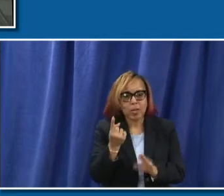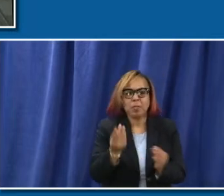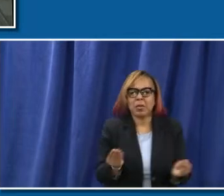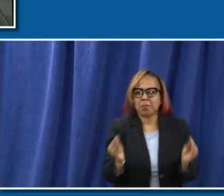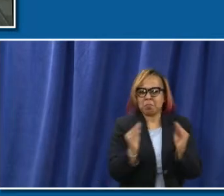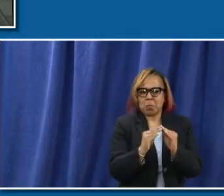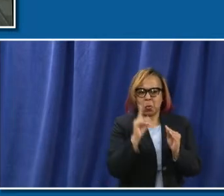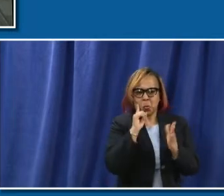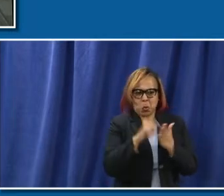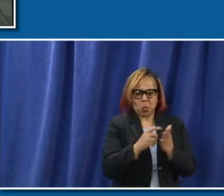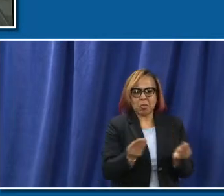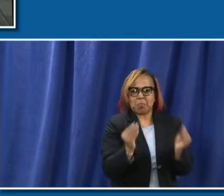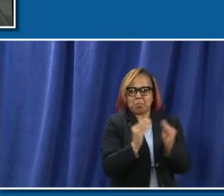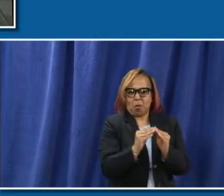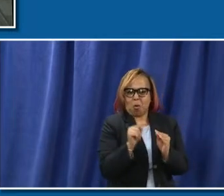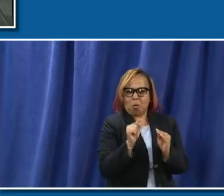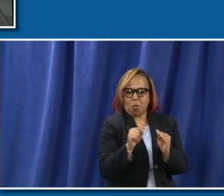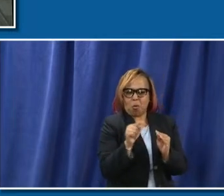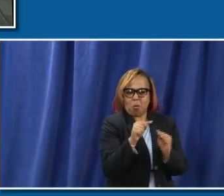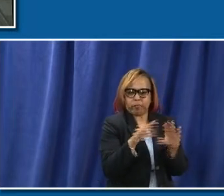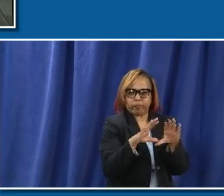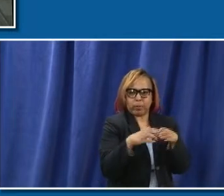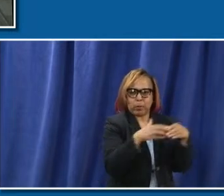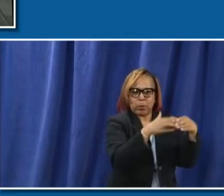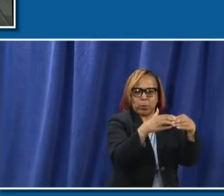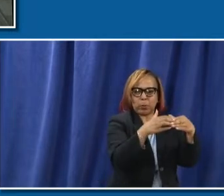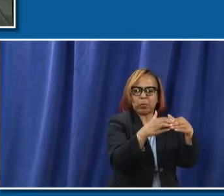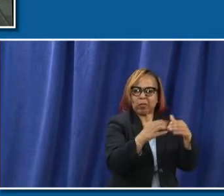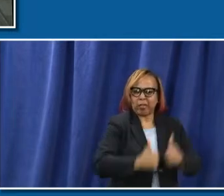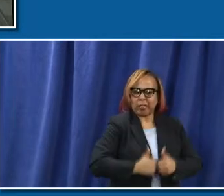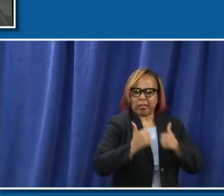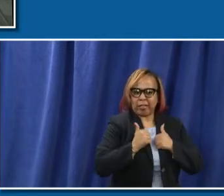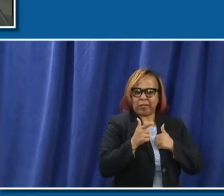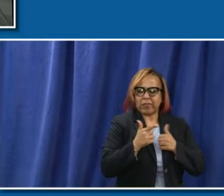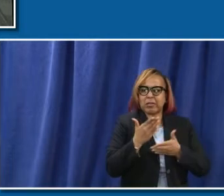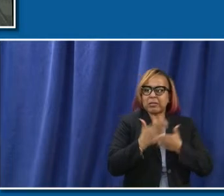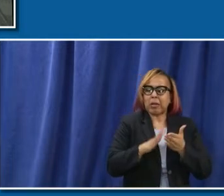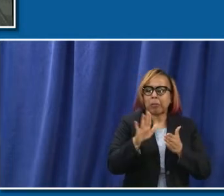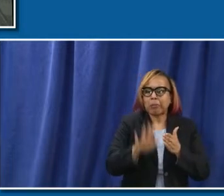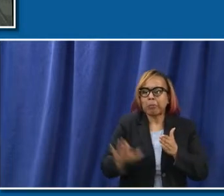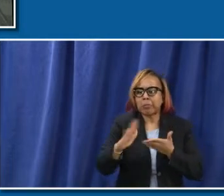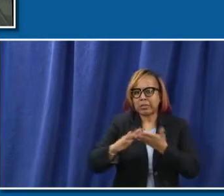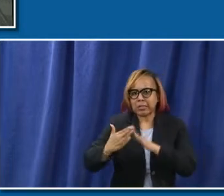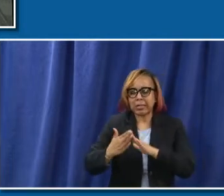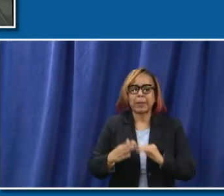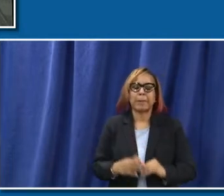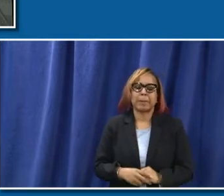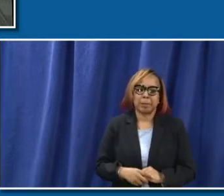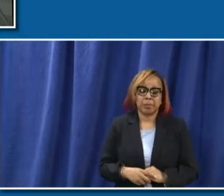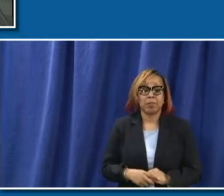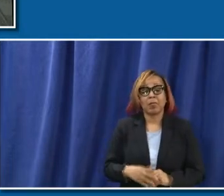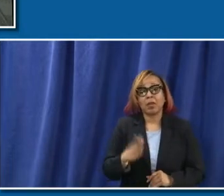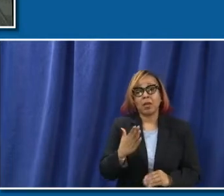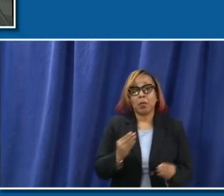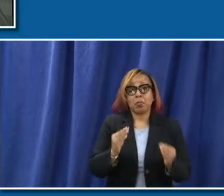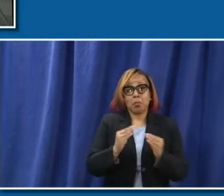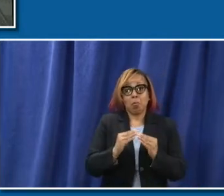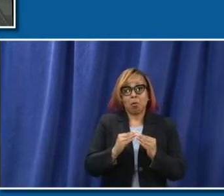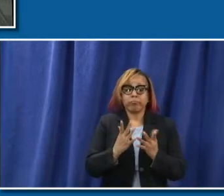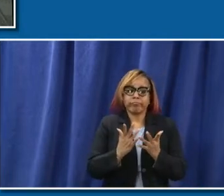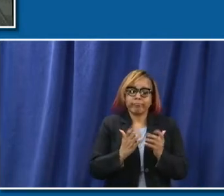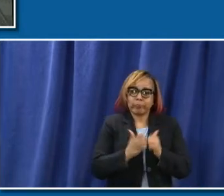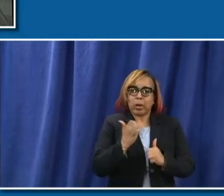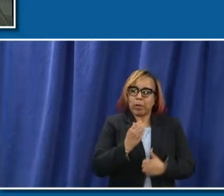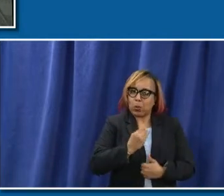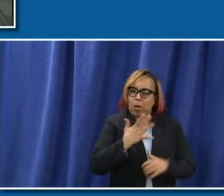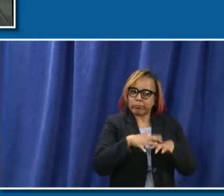more. There are more higher paid healthcare workers living in some parts of the city, and some of the more predominantly white parts